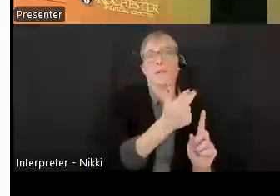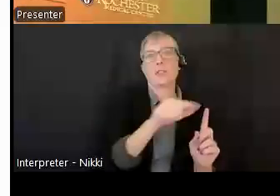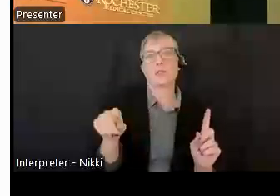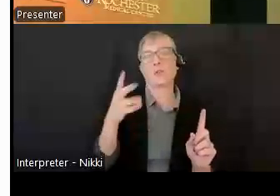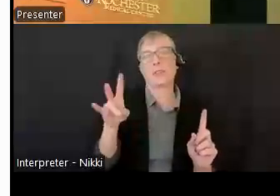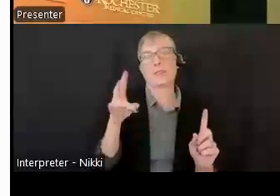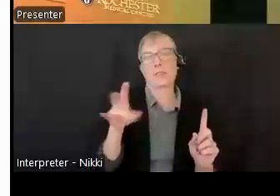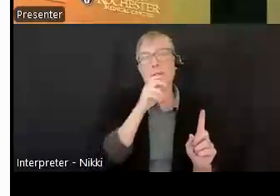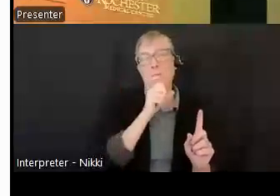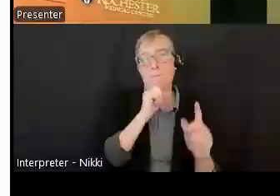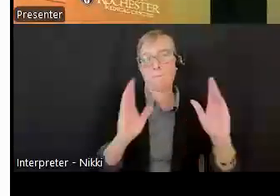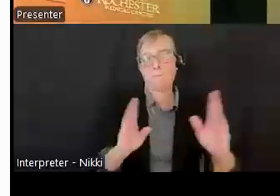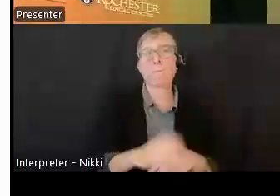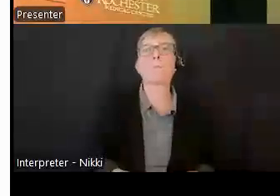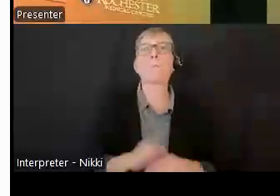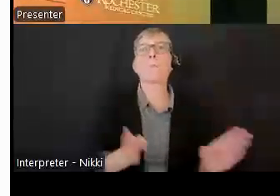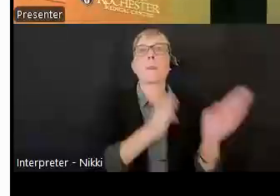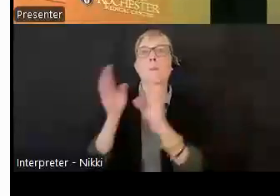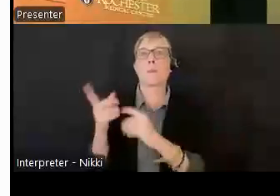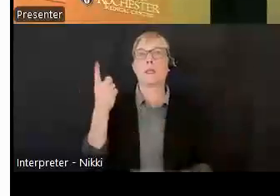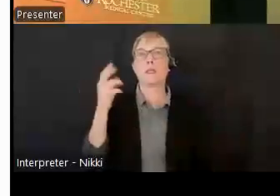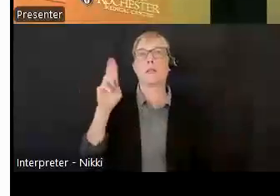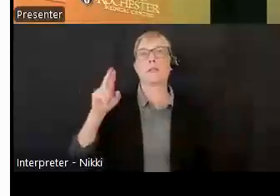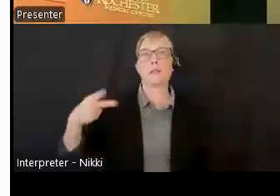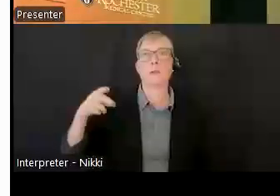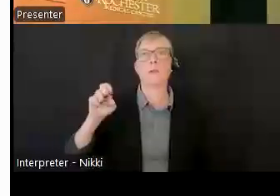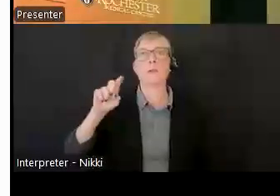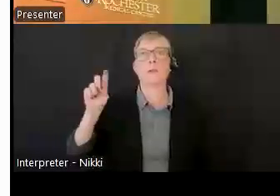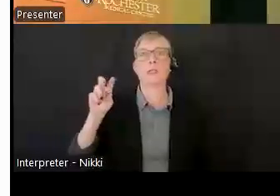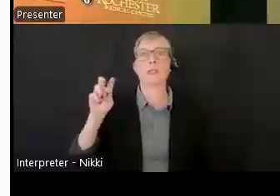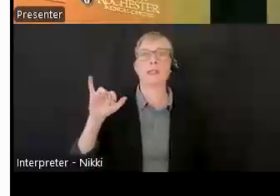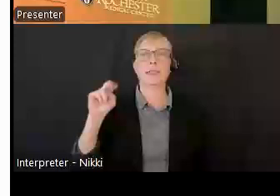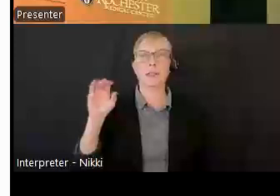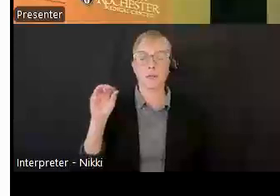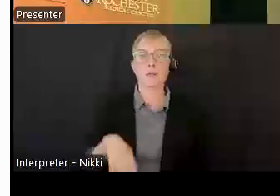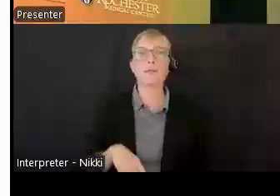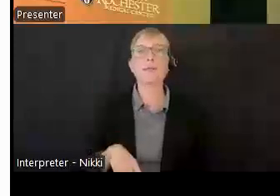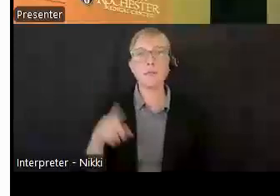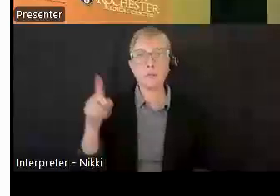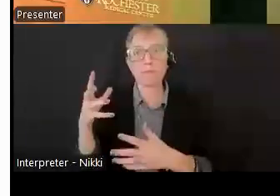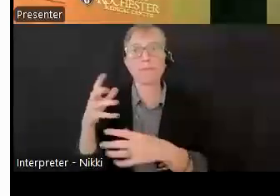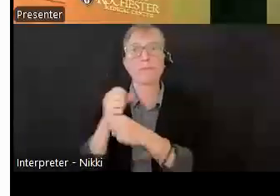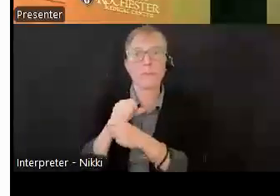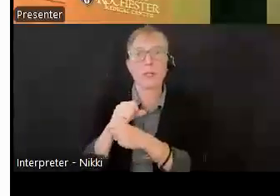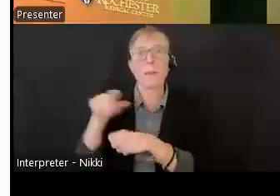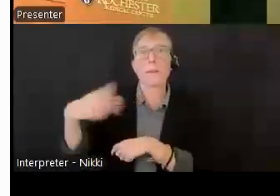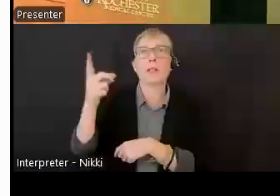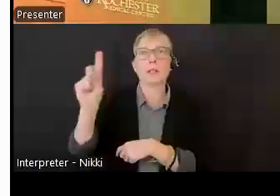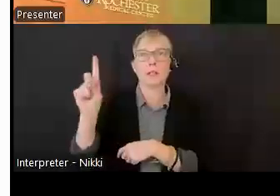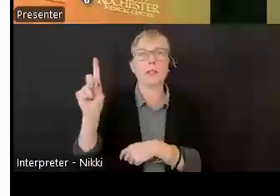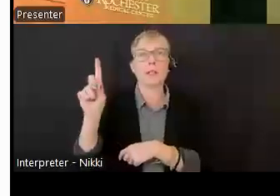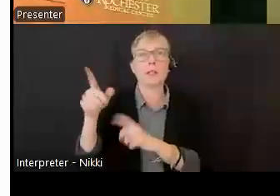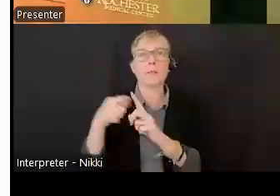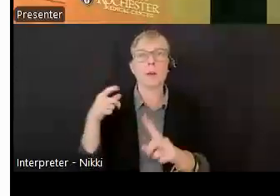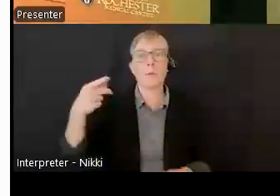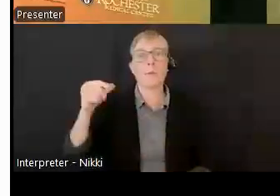And then we have Dr. Pezzino. Dr. Tori Pezzino earned her doctorate degree from Pace University at